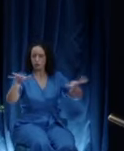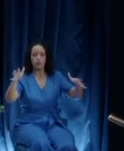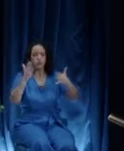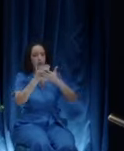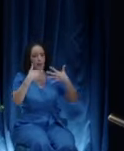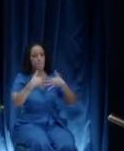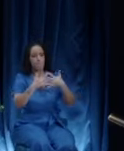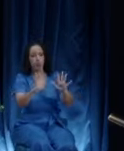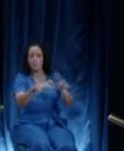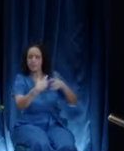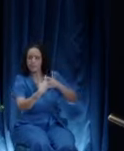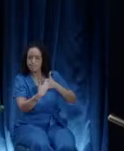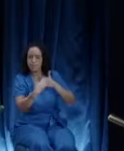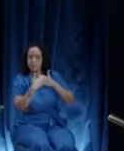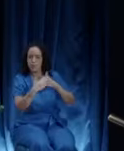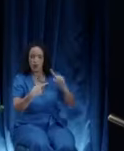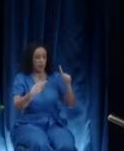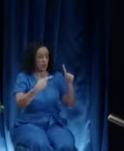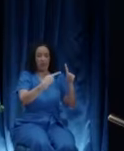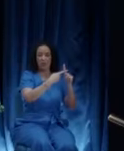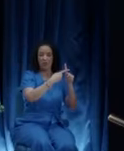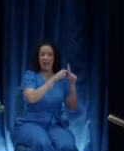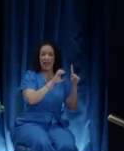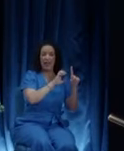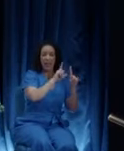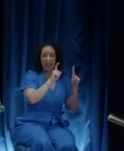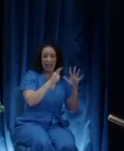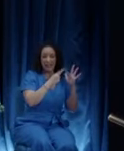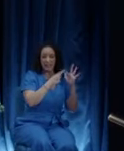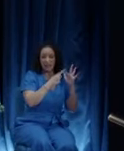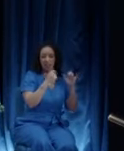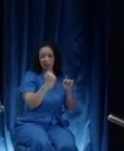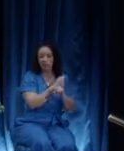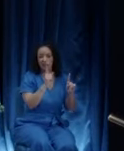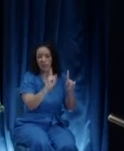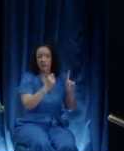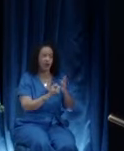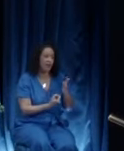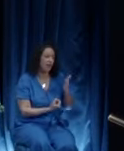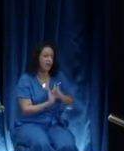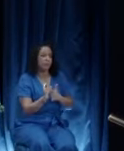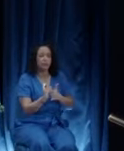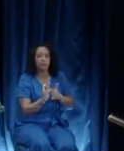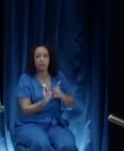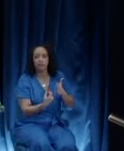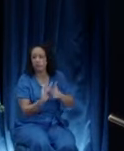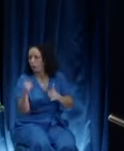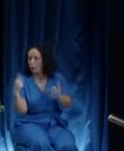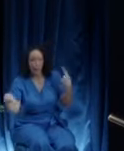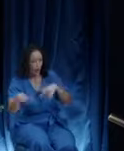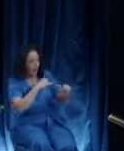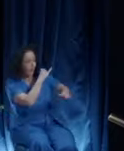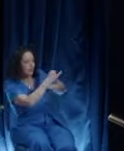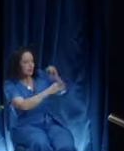public. Yeah. Whereas what does Elizabeth do? Well, she turns up at, you know, maybe every now and again. You're very down on